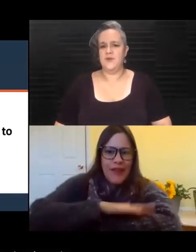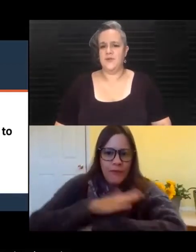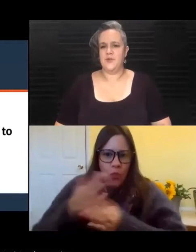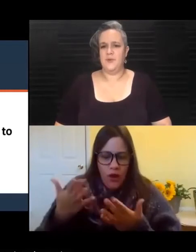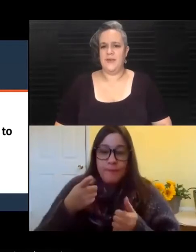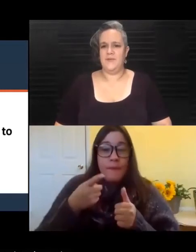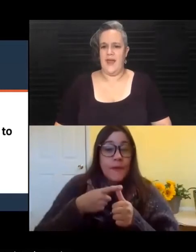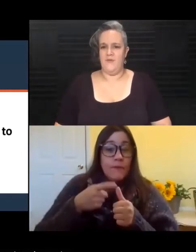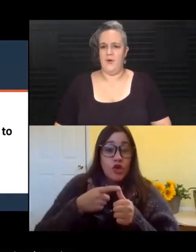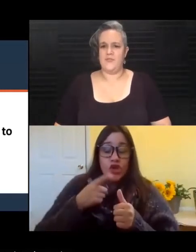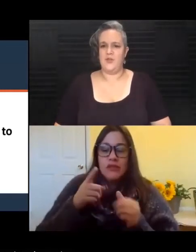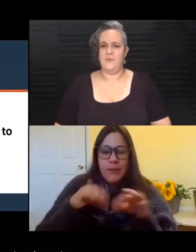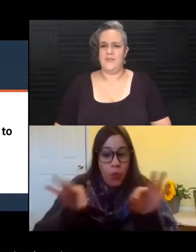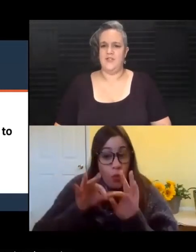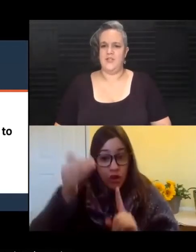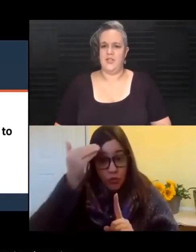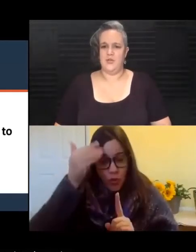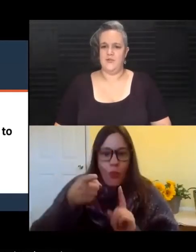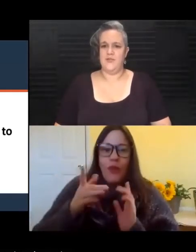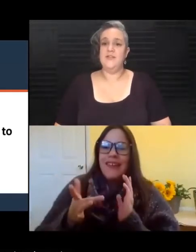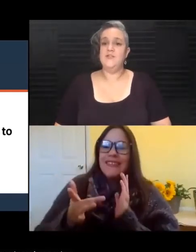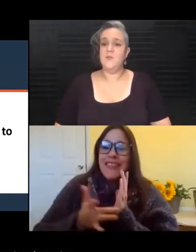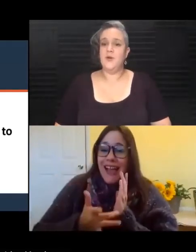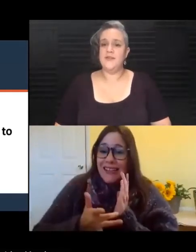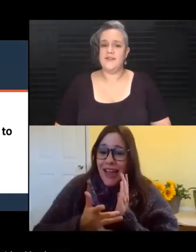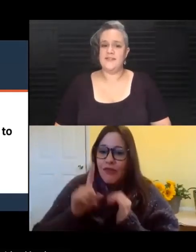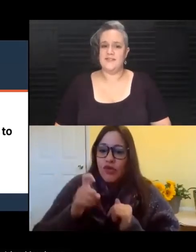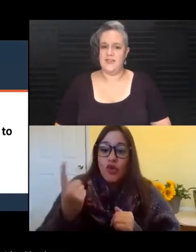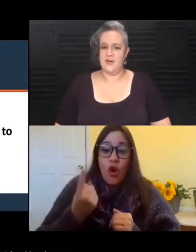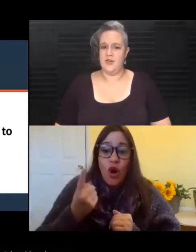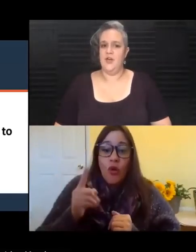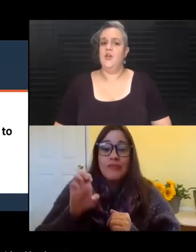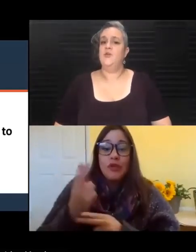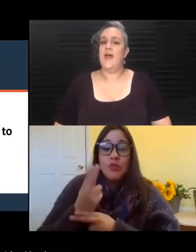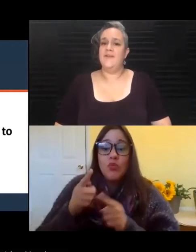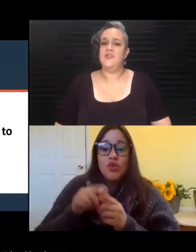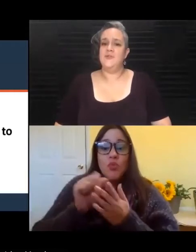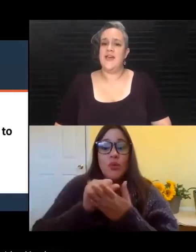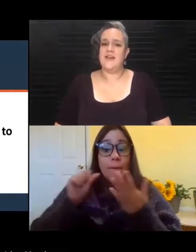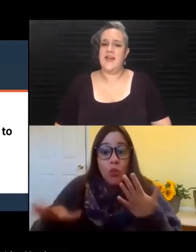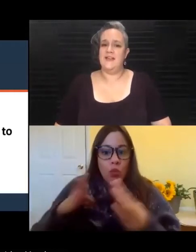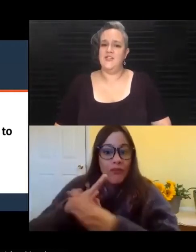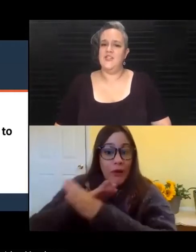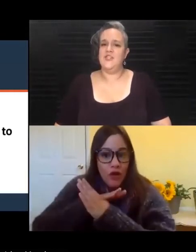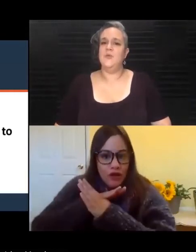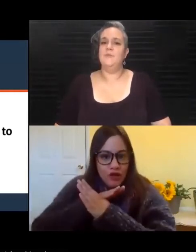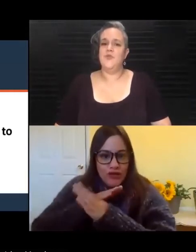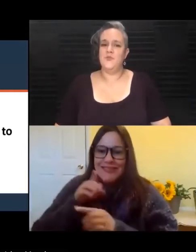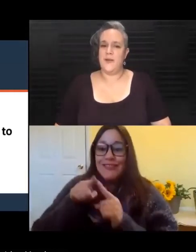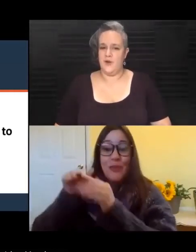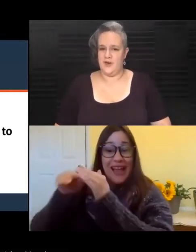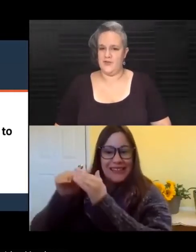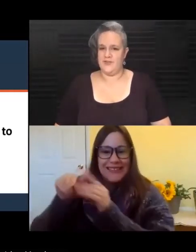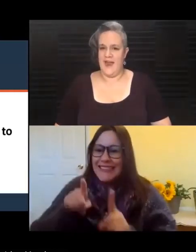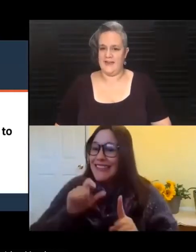the different virtual meeting platforms that you could potentially use. These are important things to consider. You have to use technology to